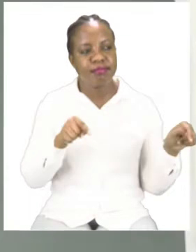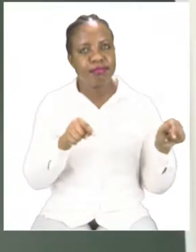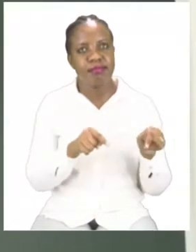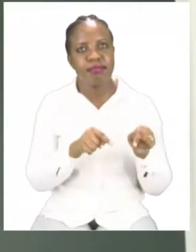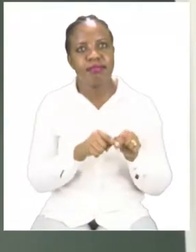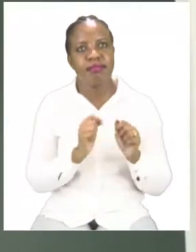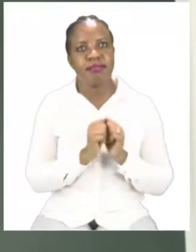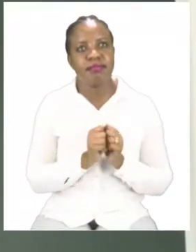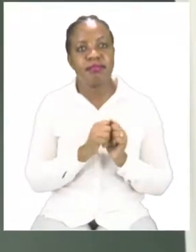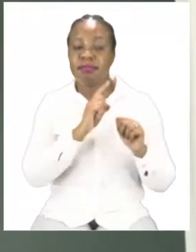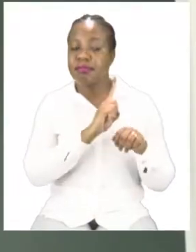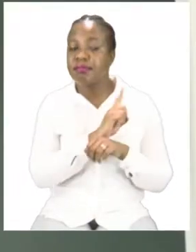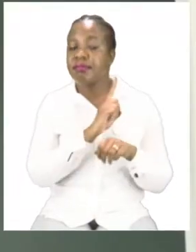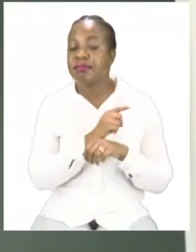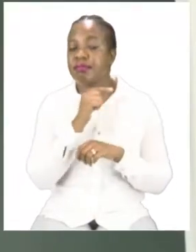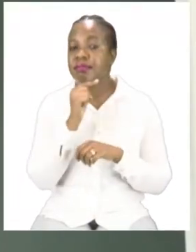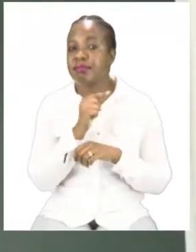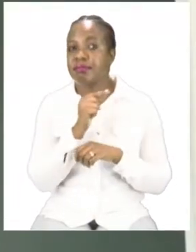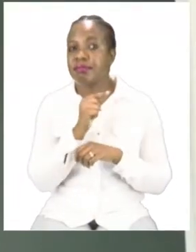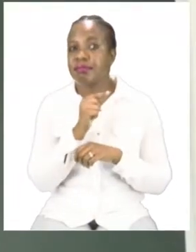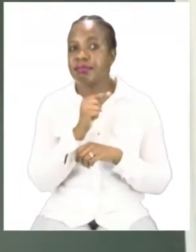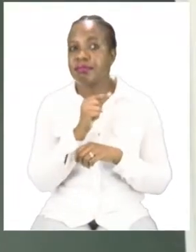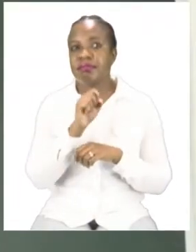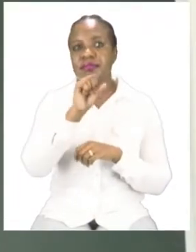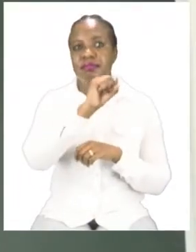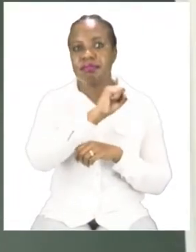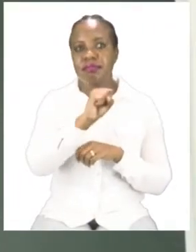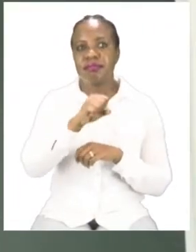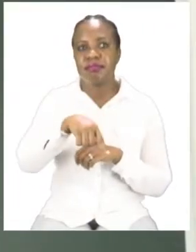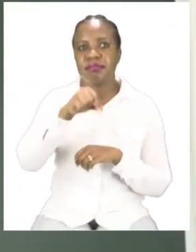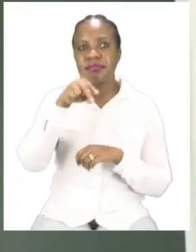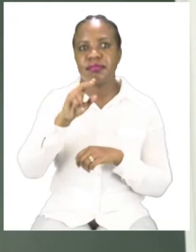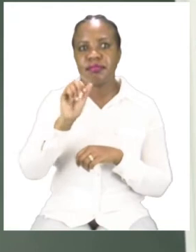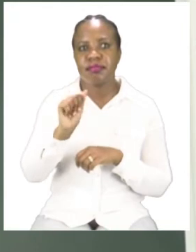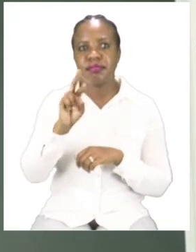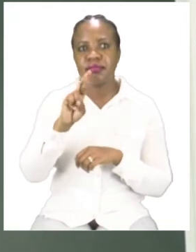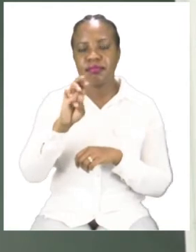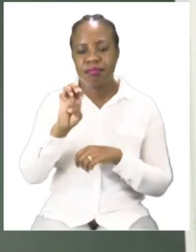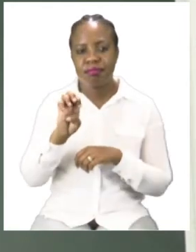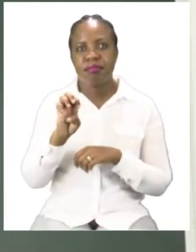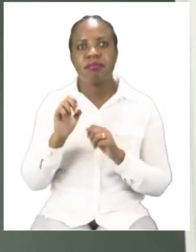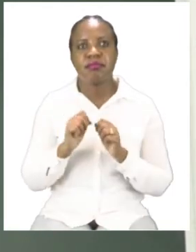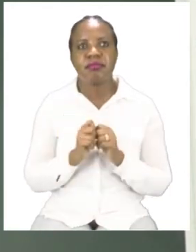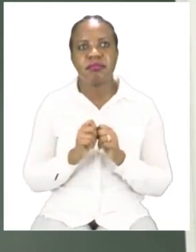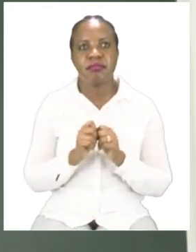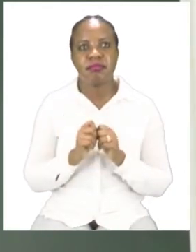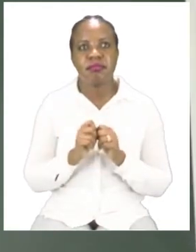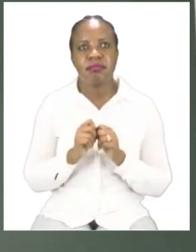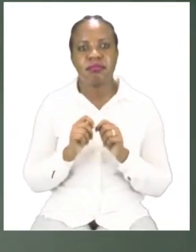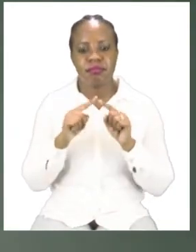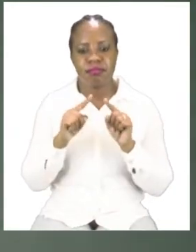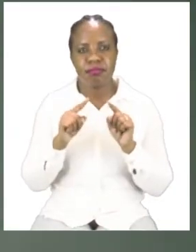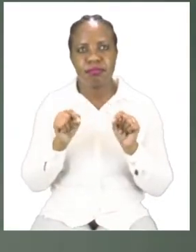The first shape that I'm holding is called a square. Everyone, let's say square.